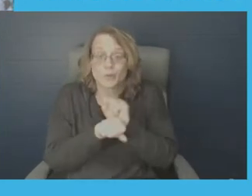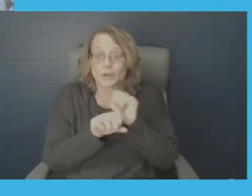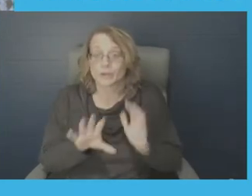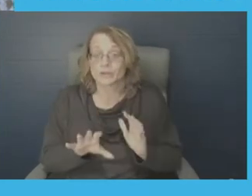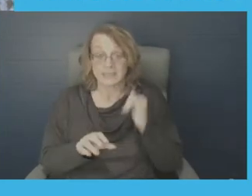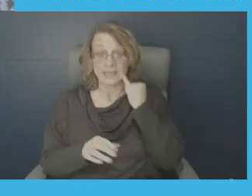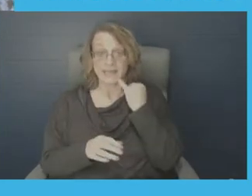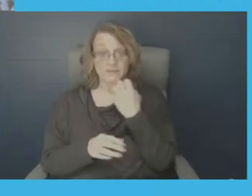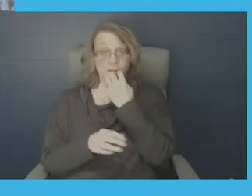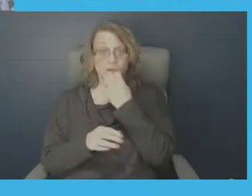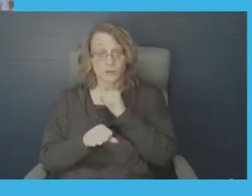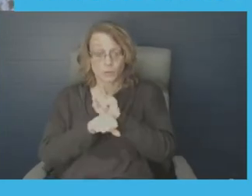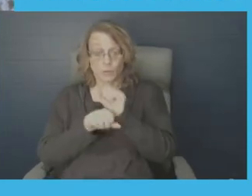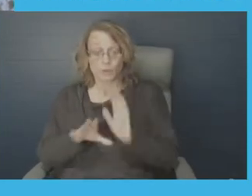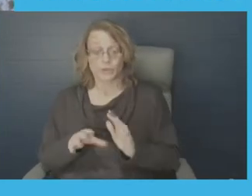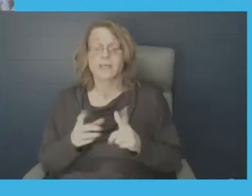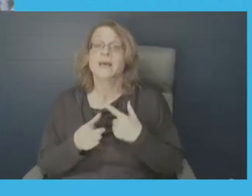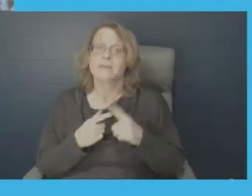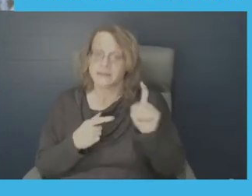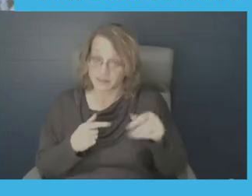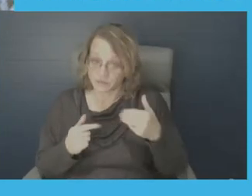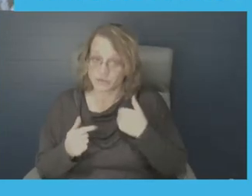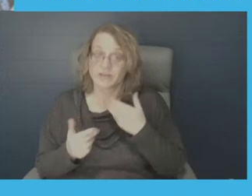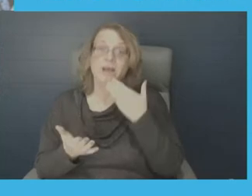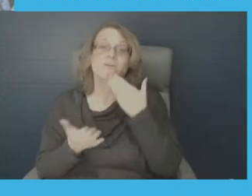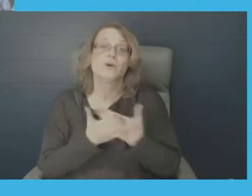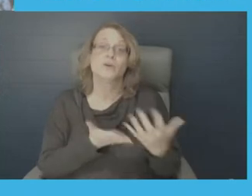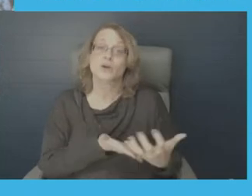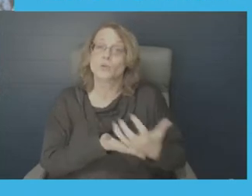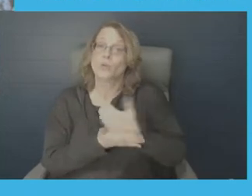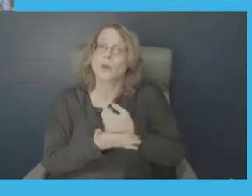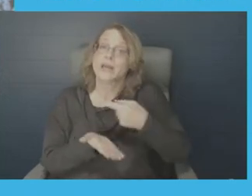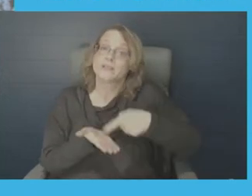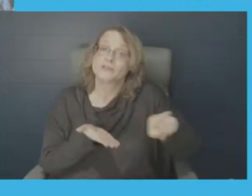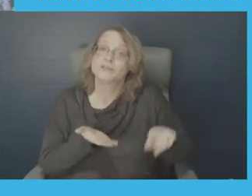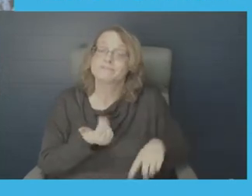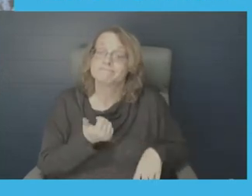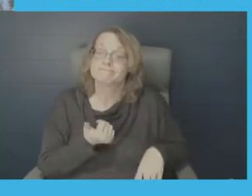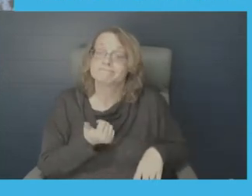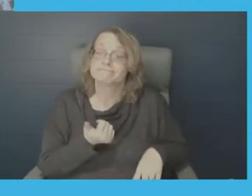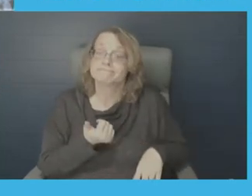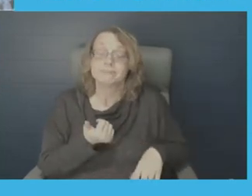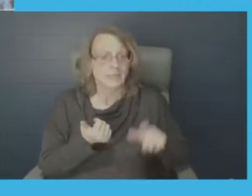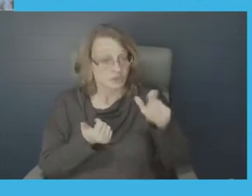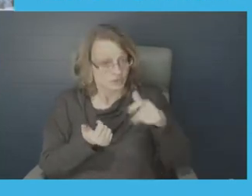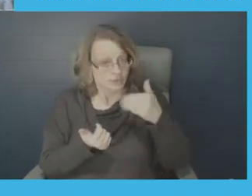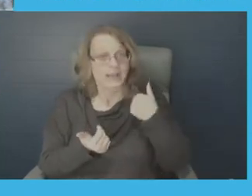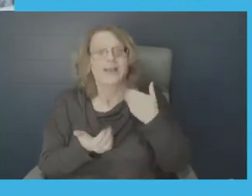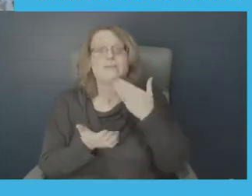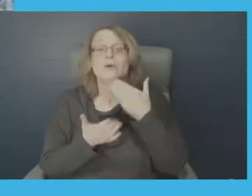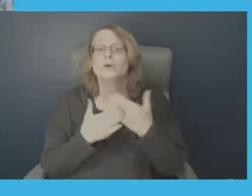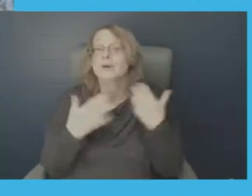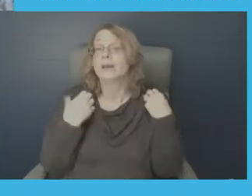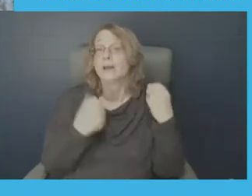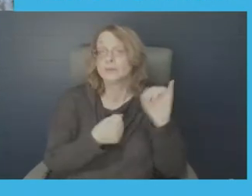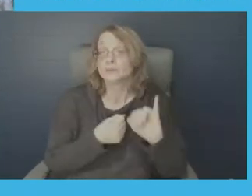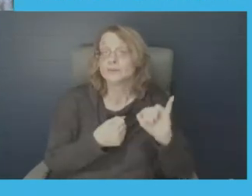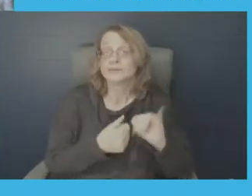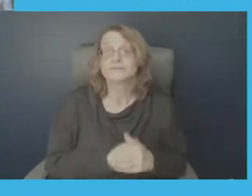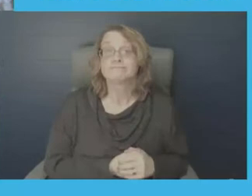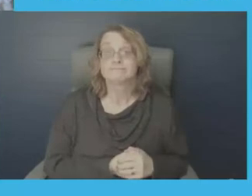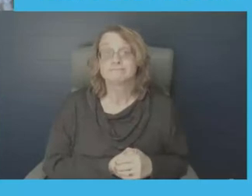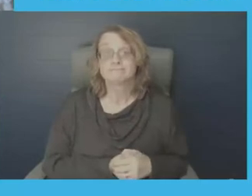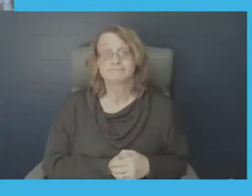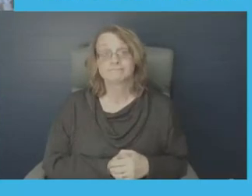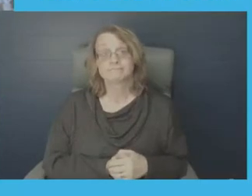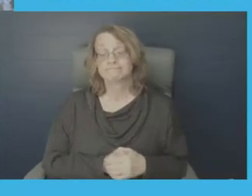of a pandemic essential workers. Well, if they are essential workers, they deserve an essential wage. They deserve essential